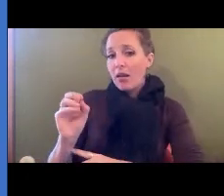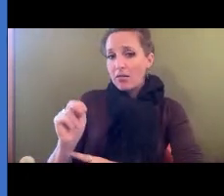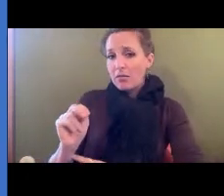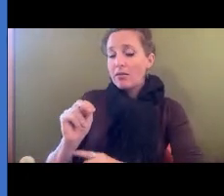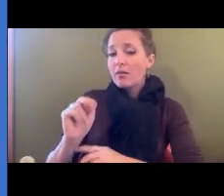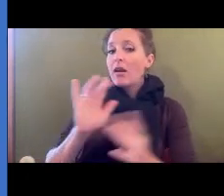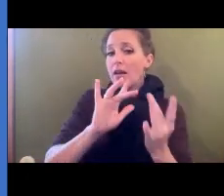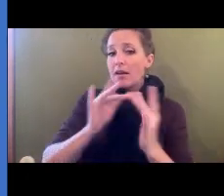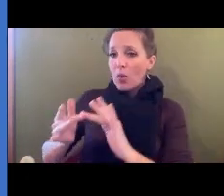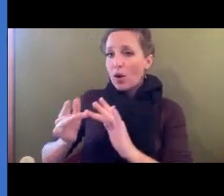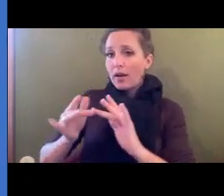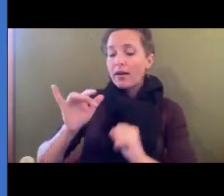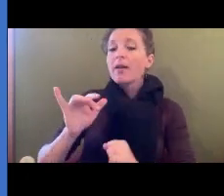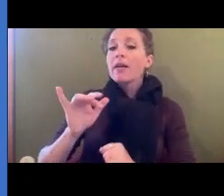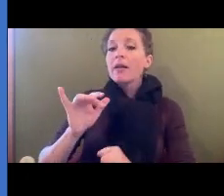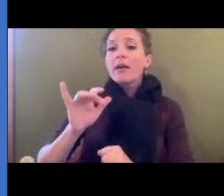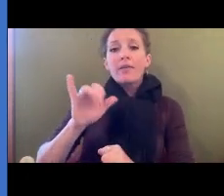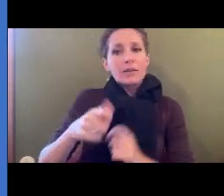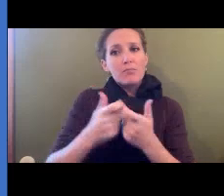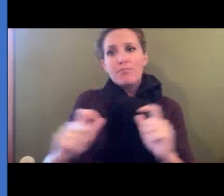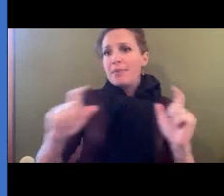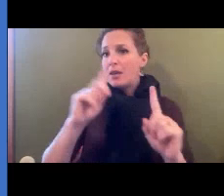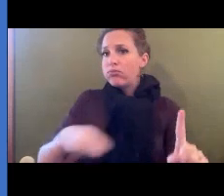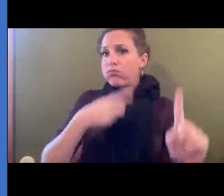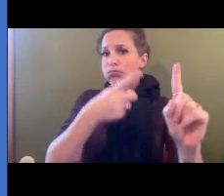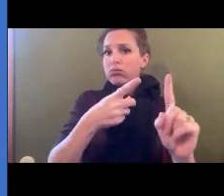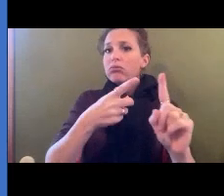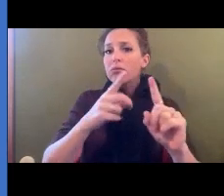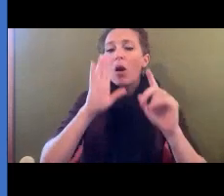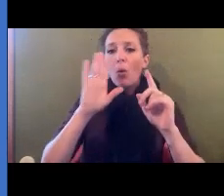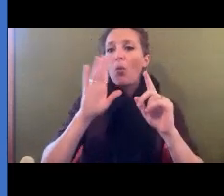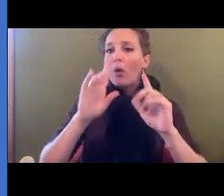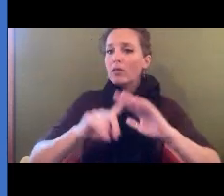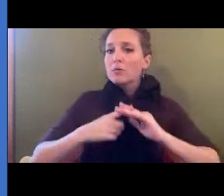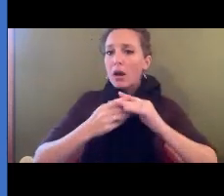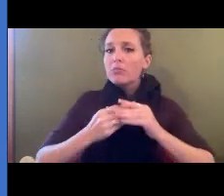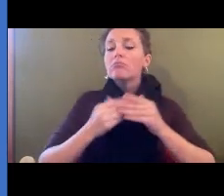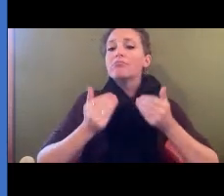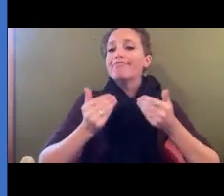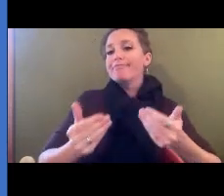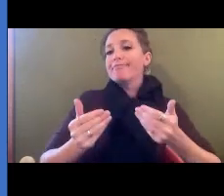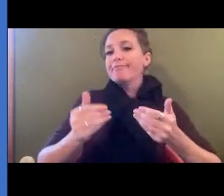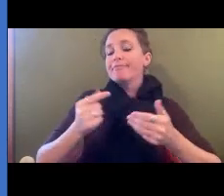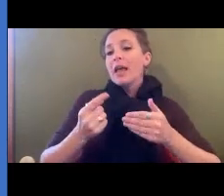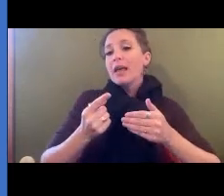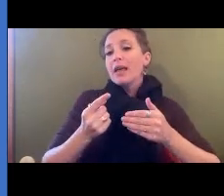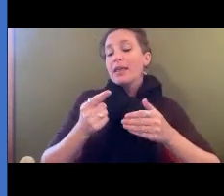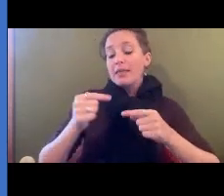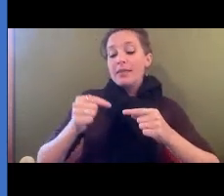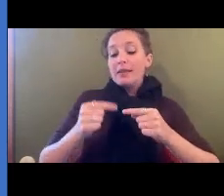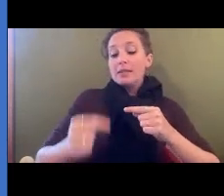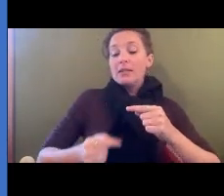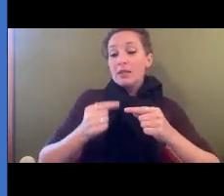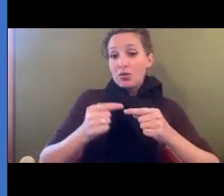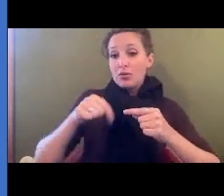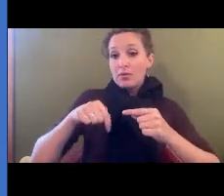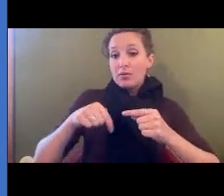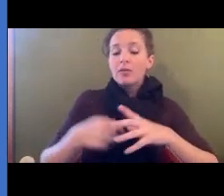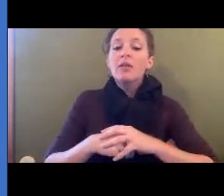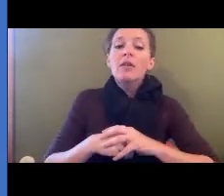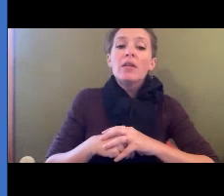but this is, again, another big initiative that we're going to be launching over the coming year. And in this initiative, we're asking all